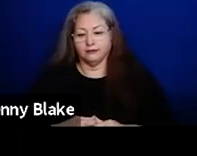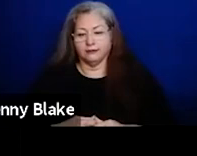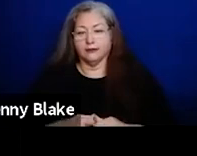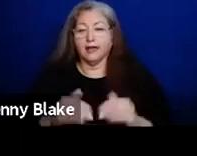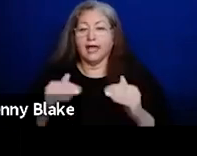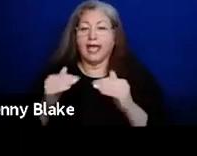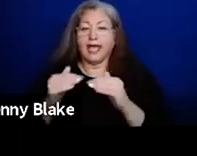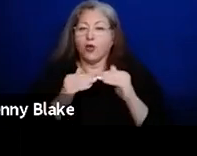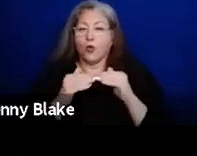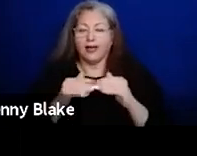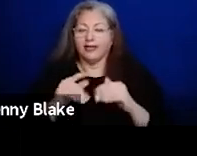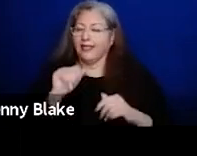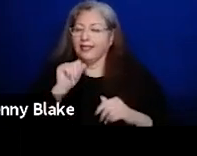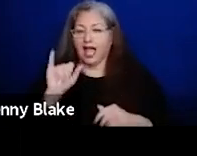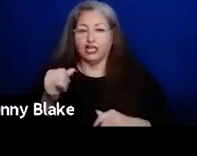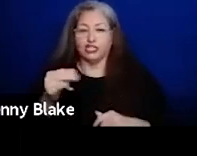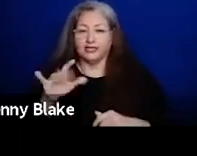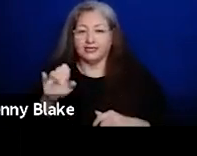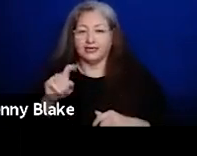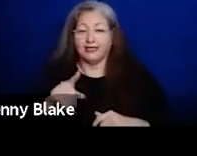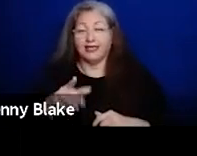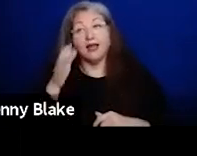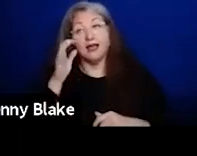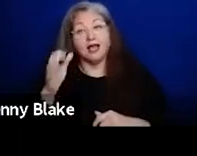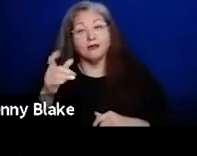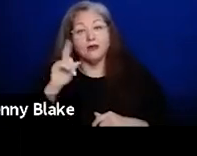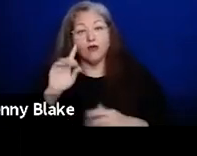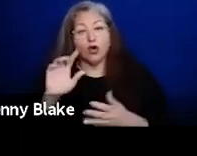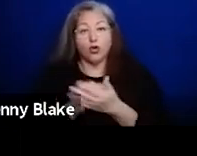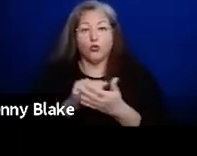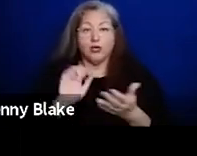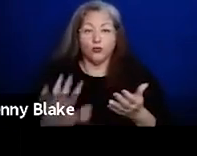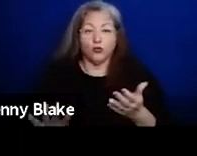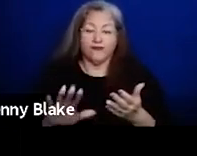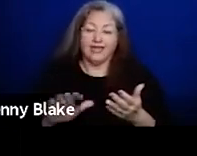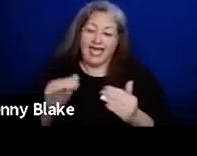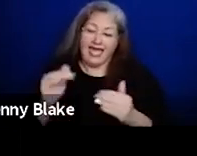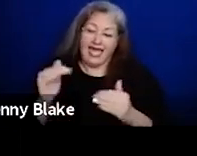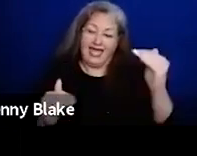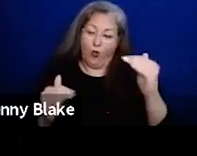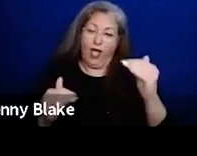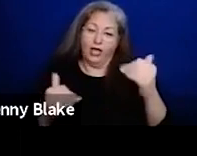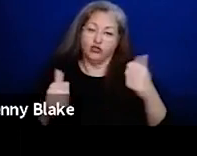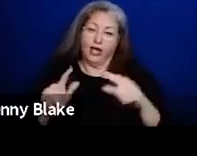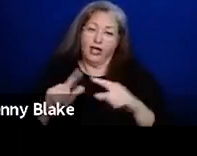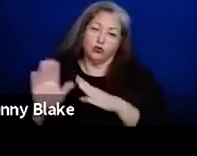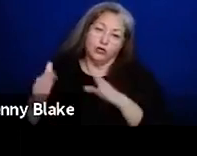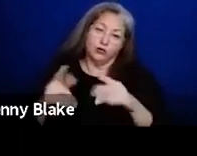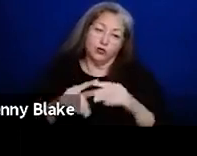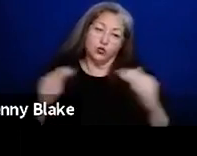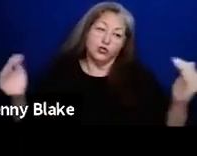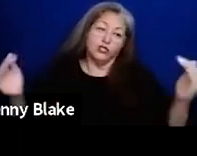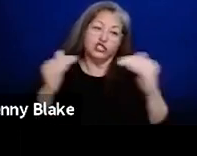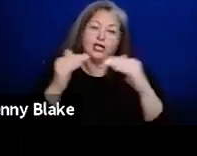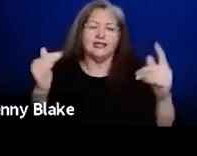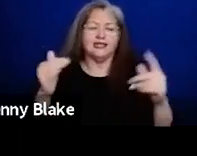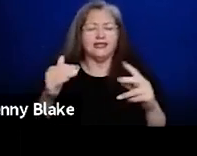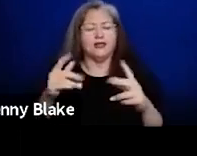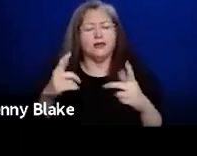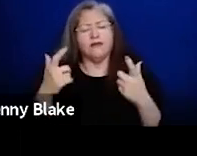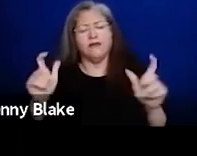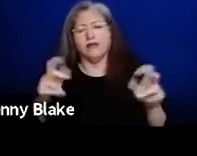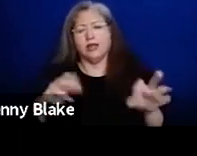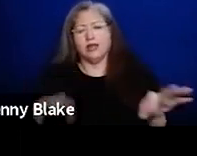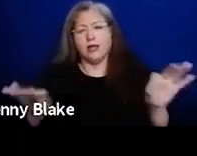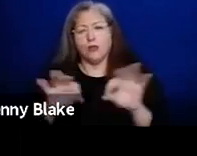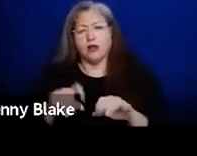Equality is not justice. The concept of removing inequality and moving towards justice is hugely important to